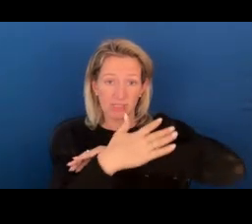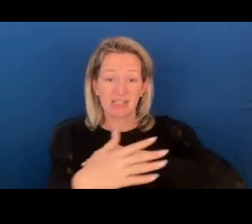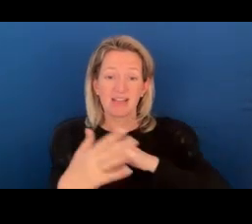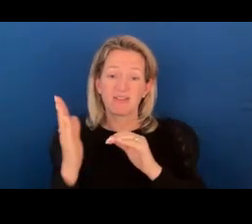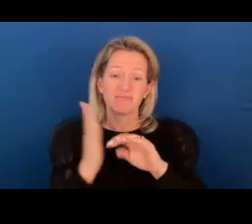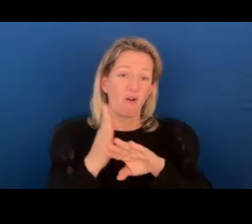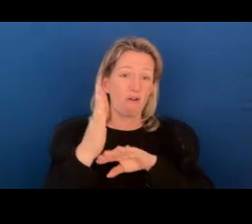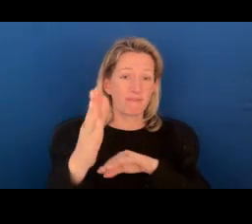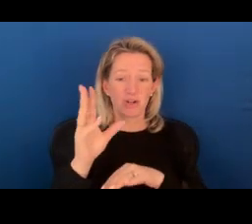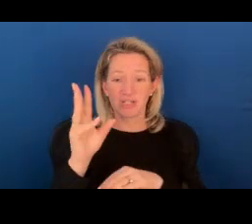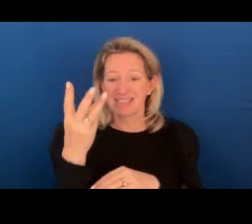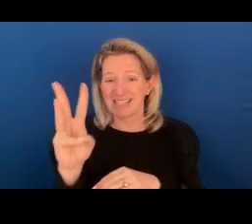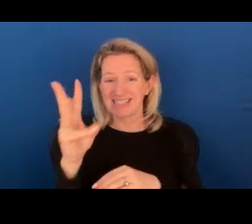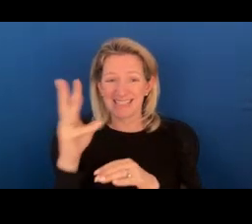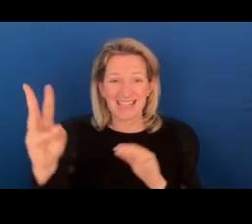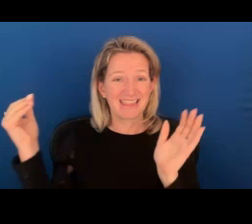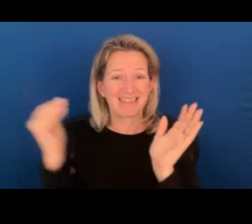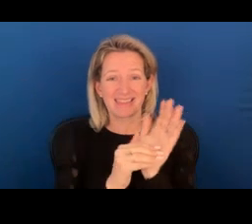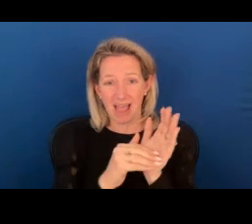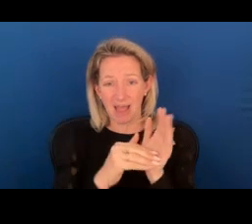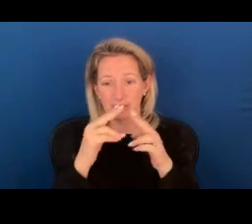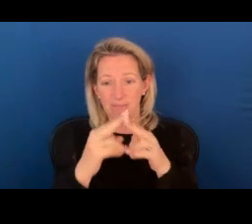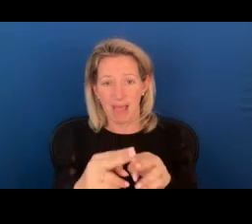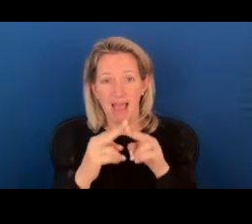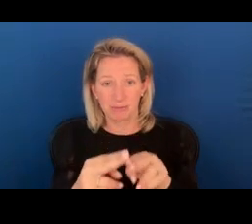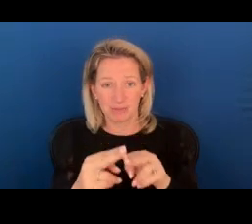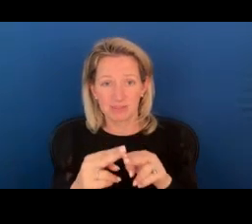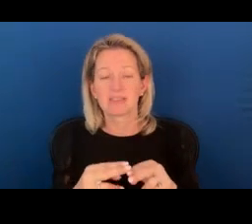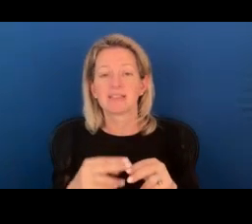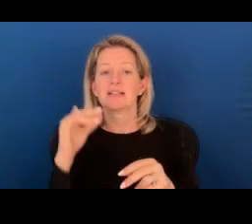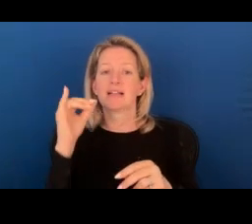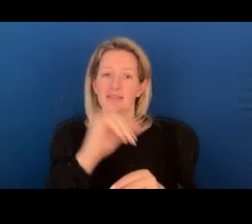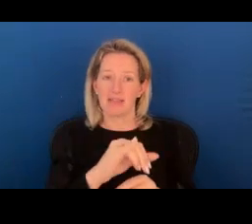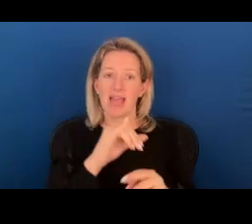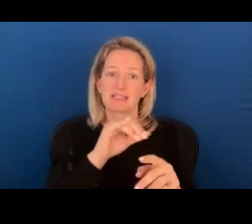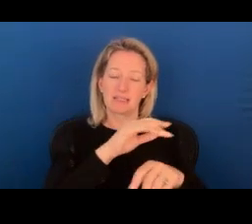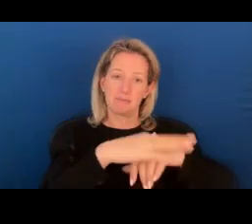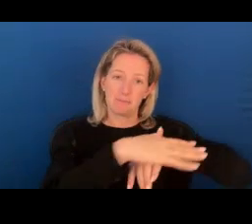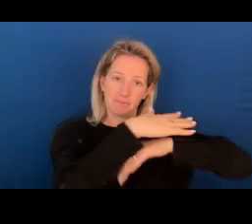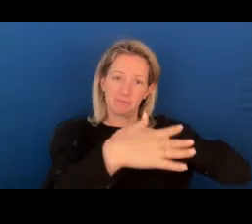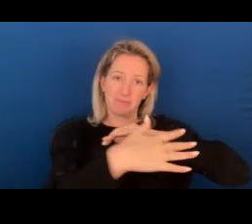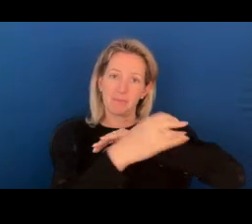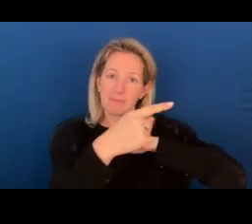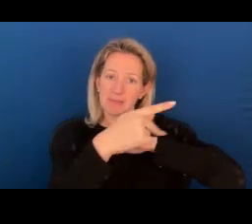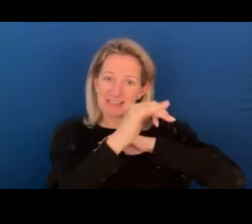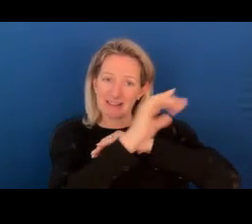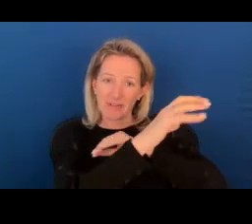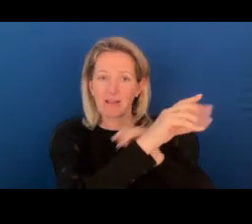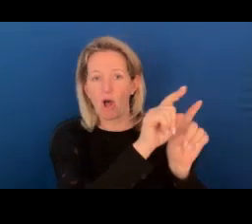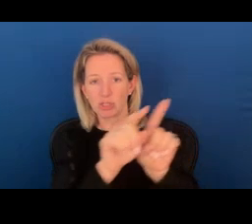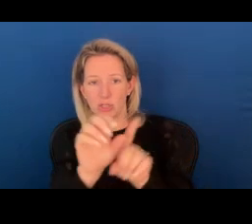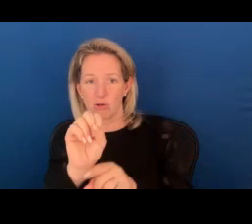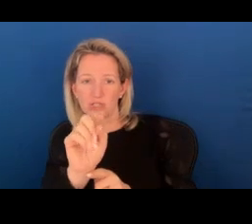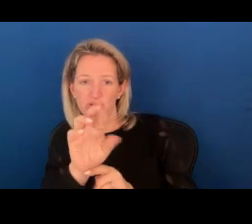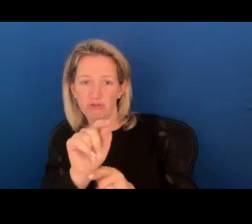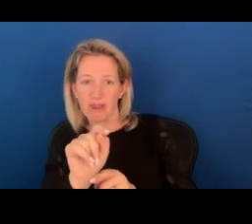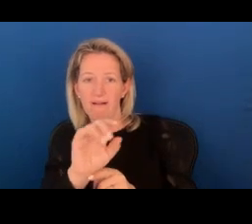debris. So that again covers the Pacific Coast and the Strait of Juan de Fuca. And I do want to note, it was sort